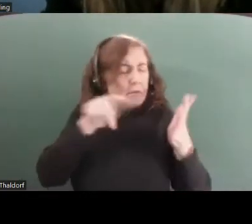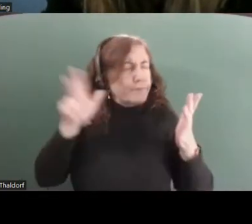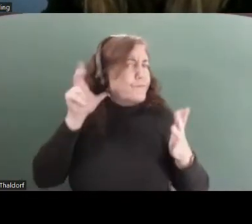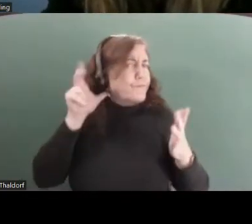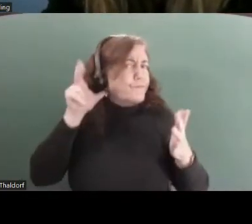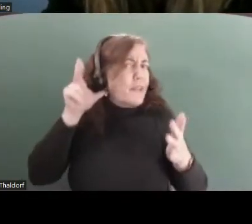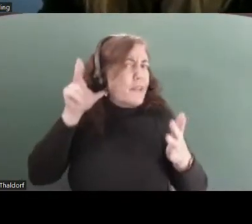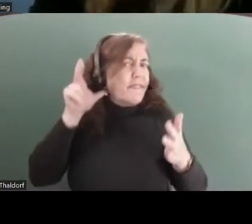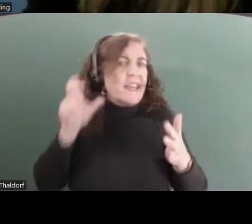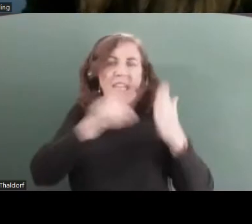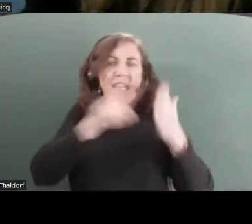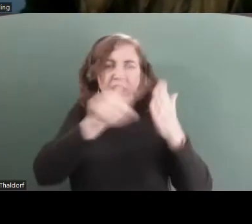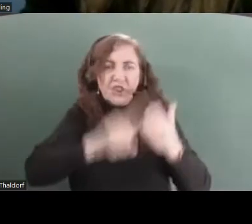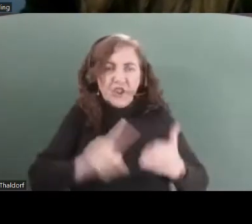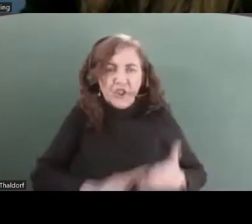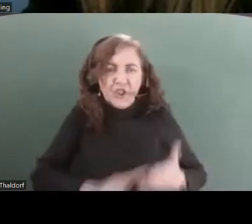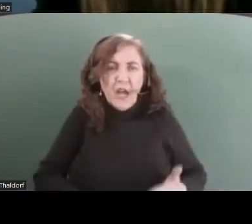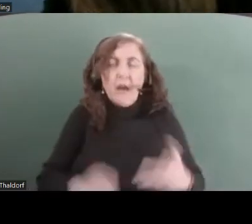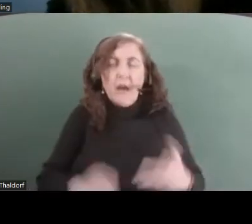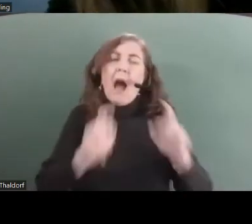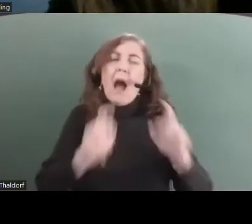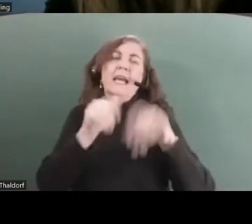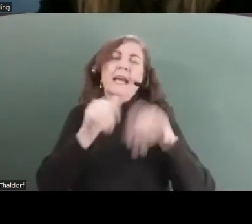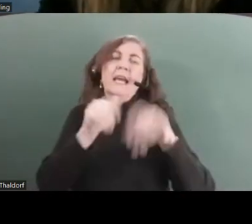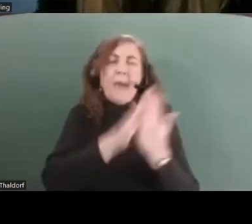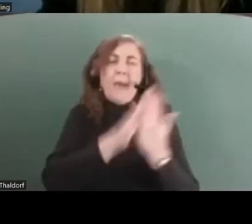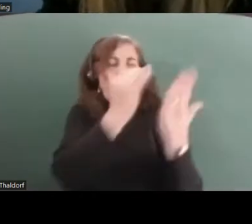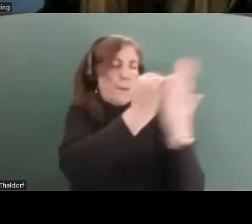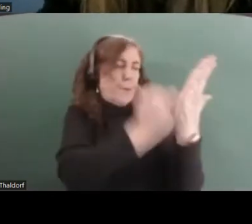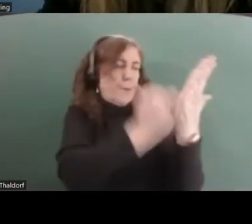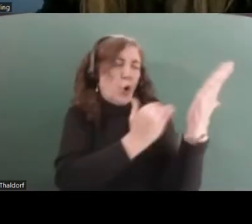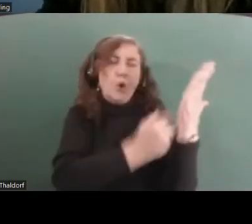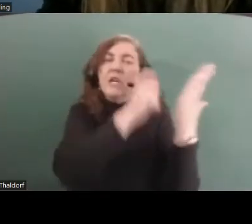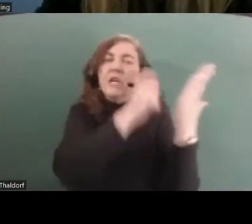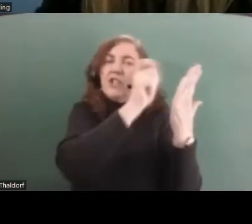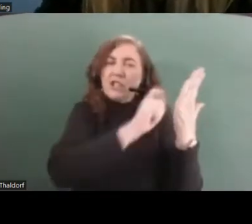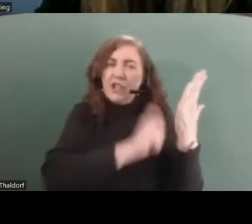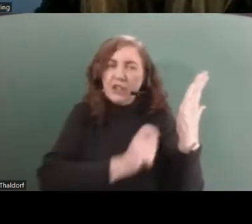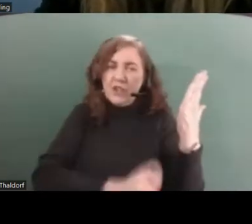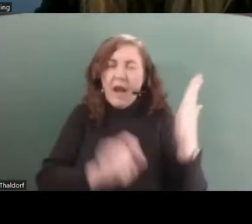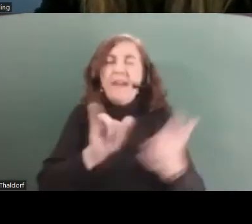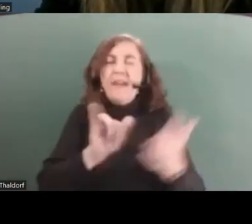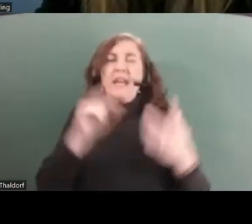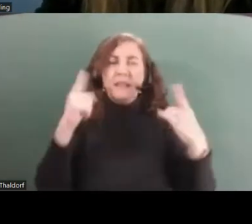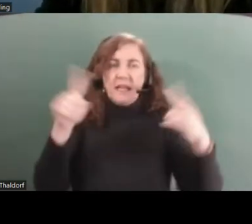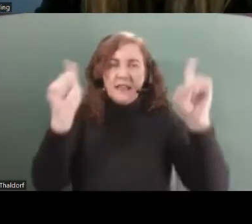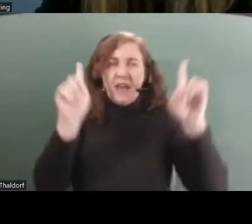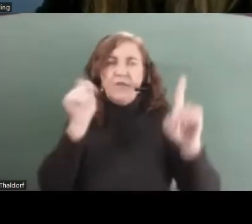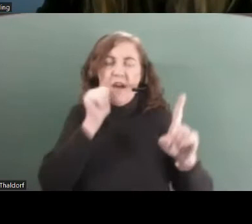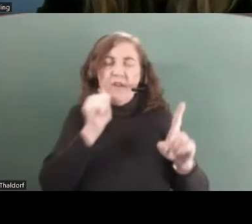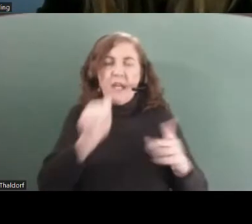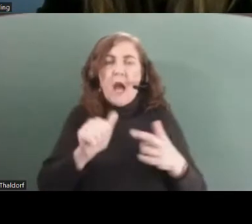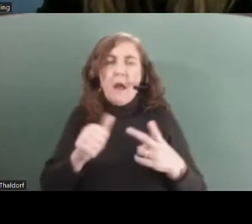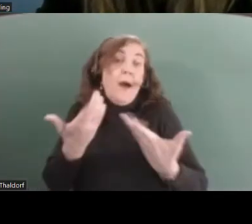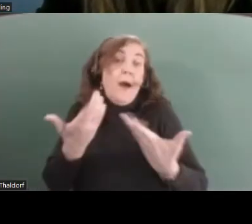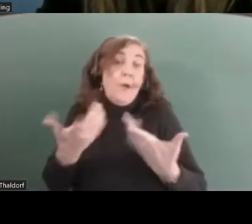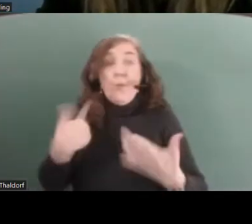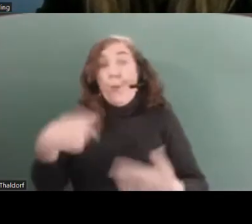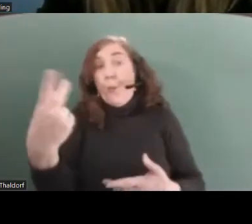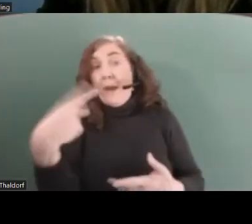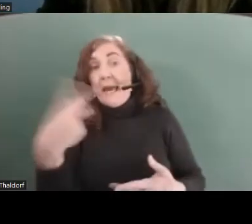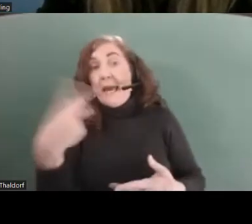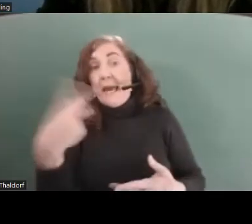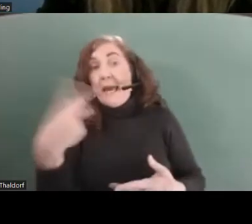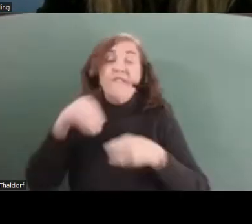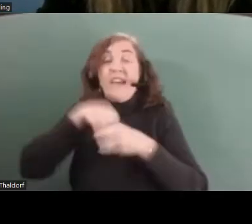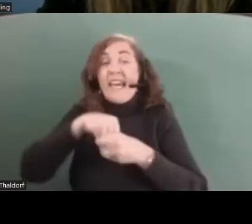do. We can come do an in-service, whatever you like. Daily listening checks. Battery's usually the biggest.